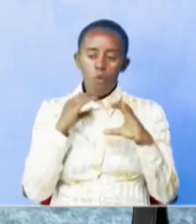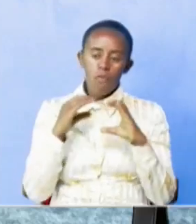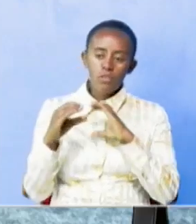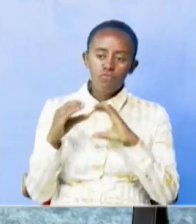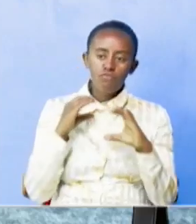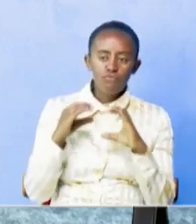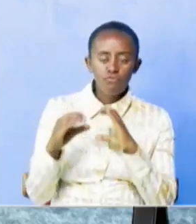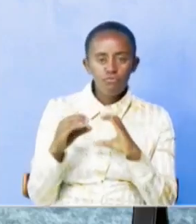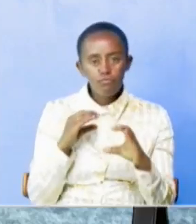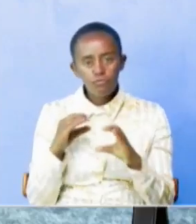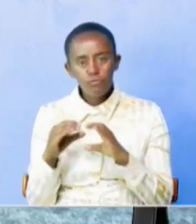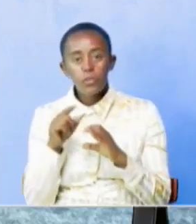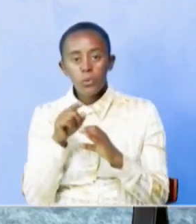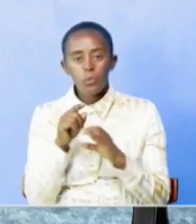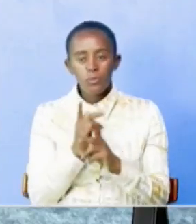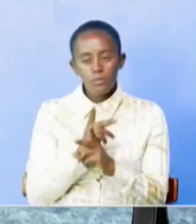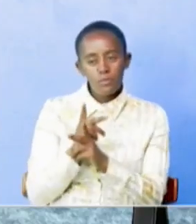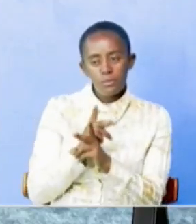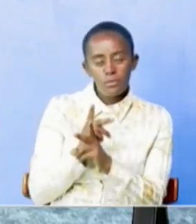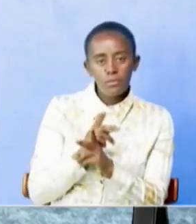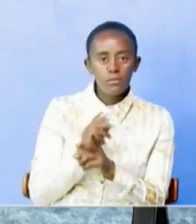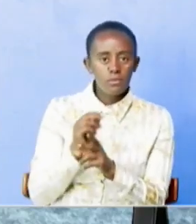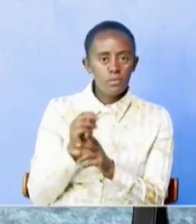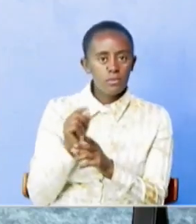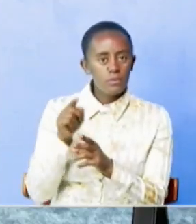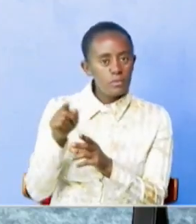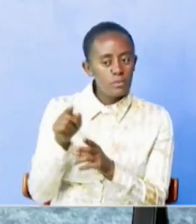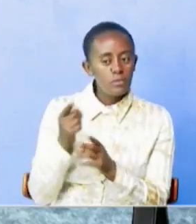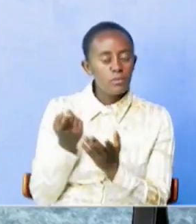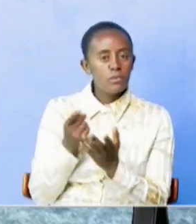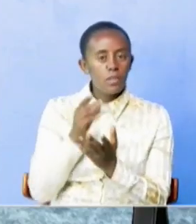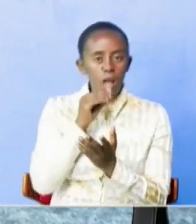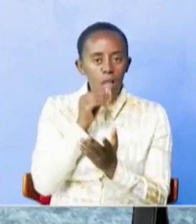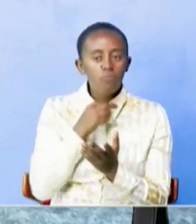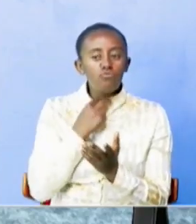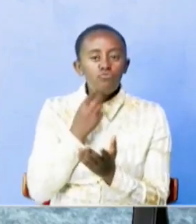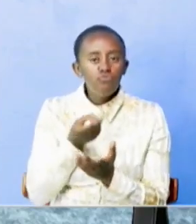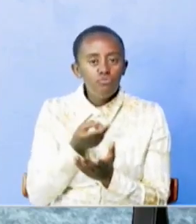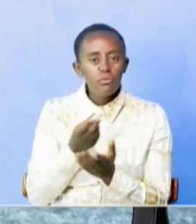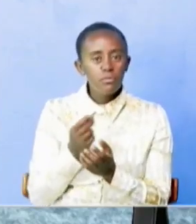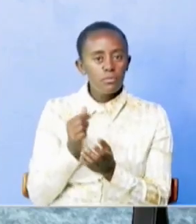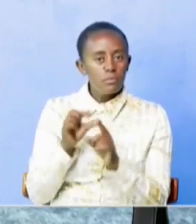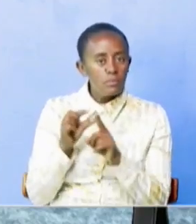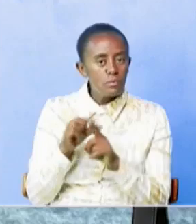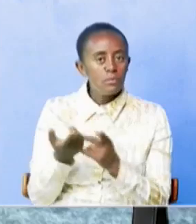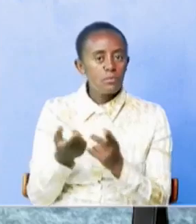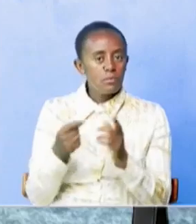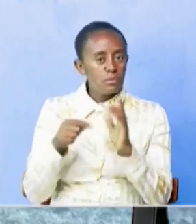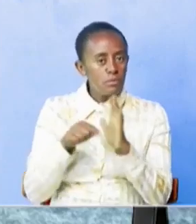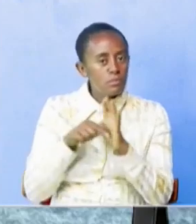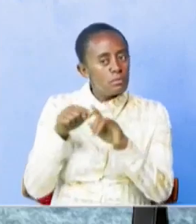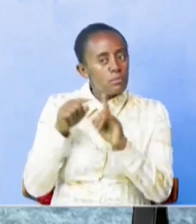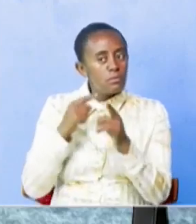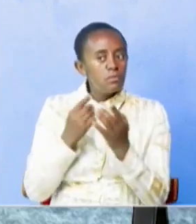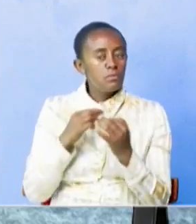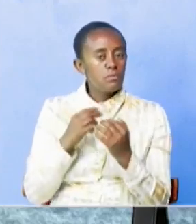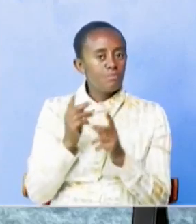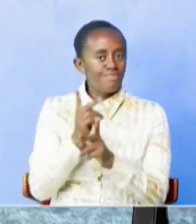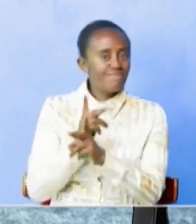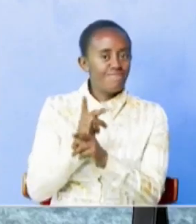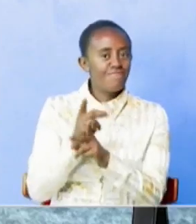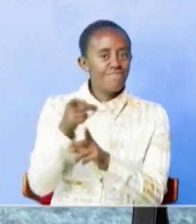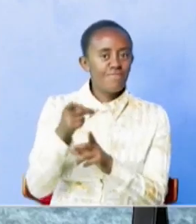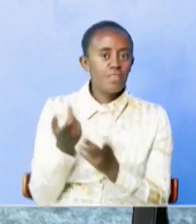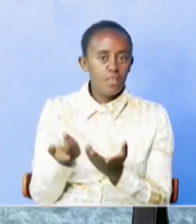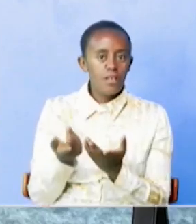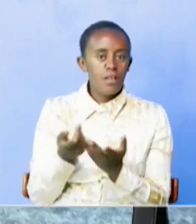with people, we should take care that whatever we utter, whatever words that we say to that person is